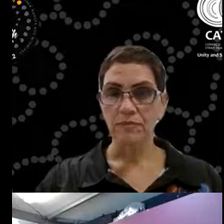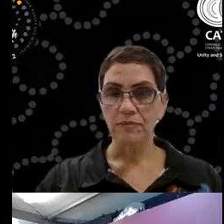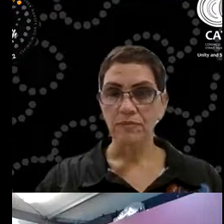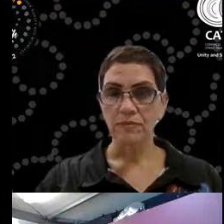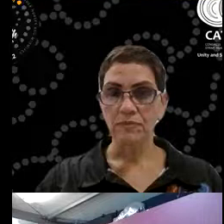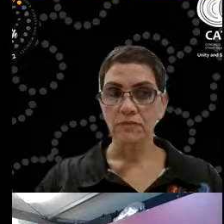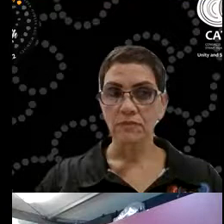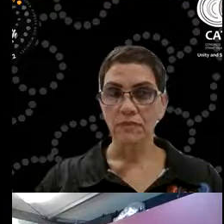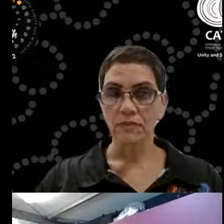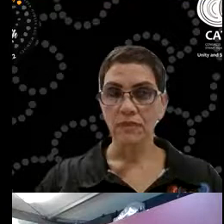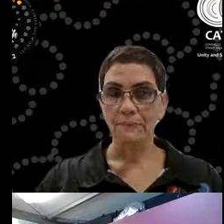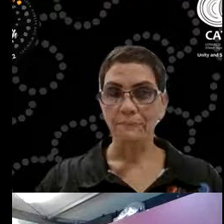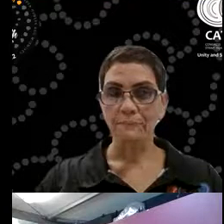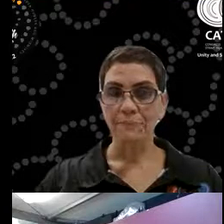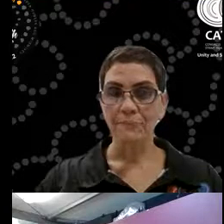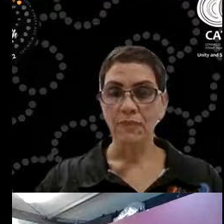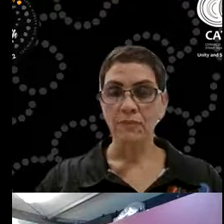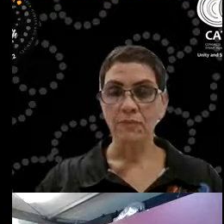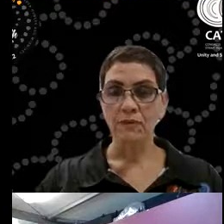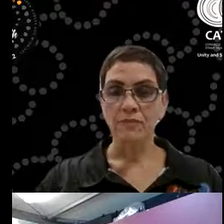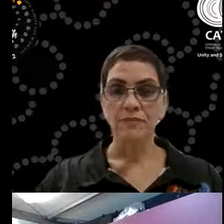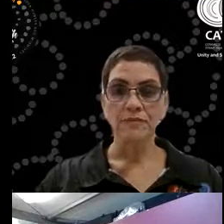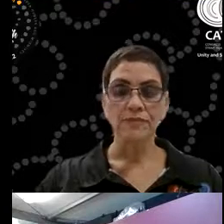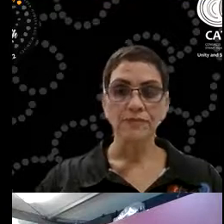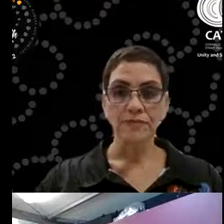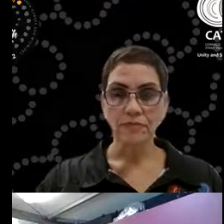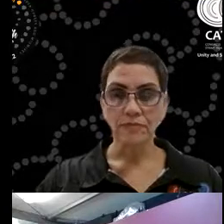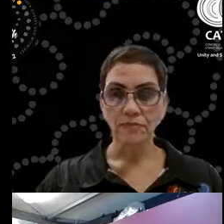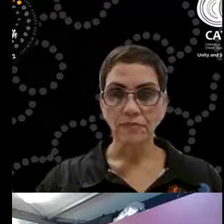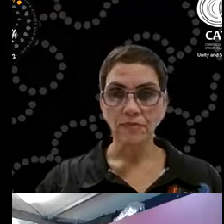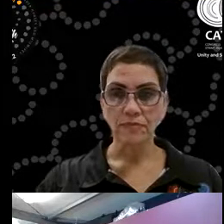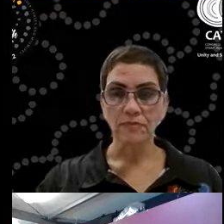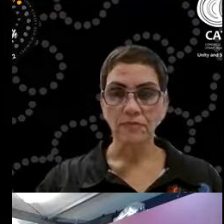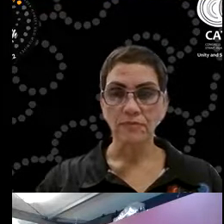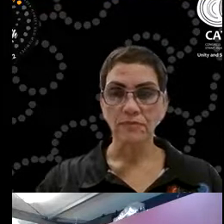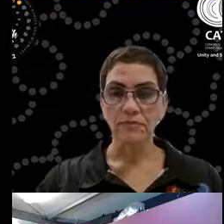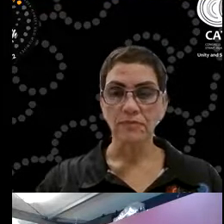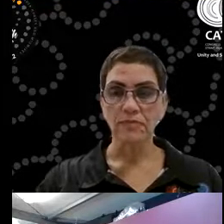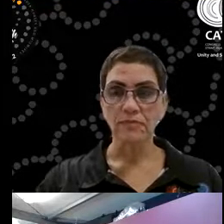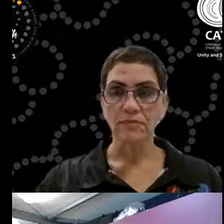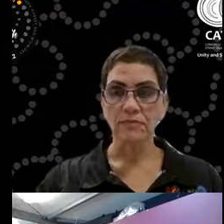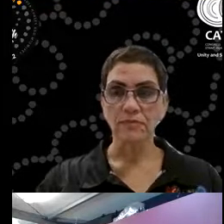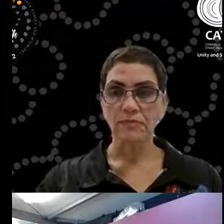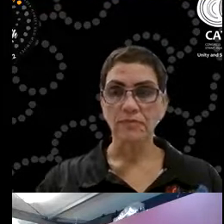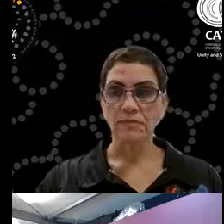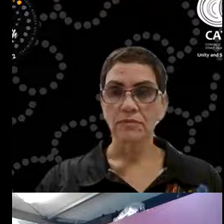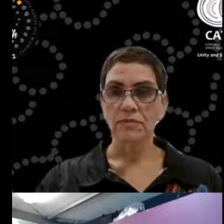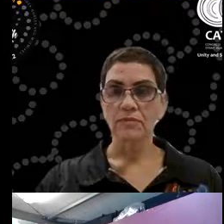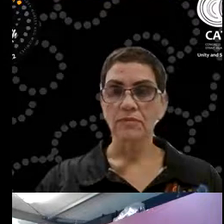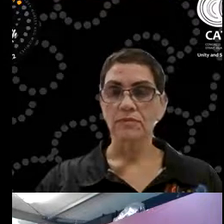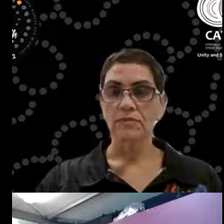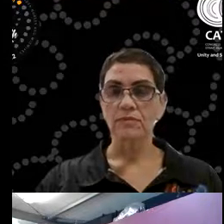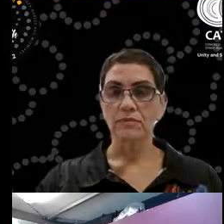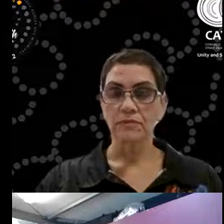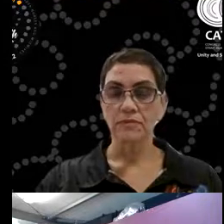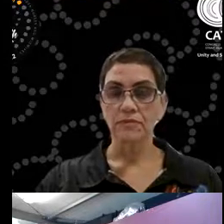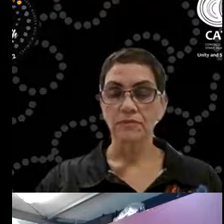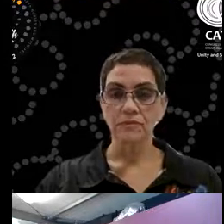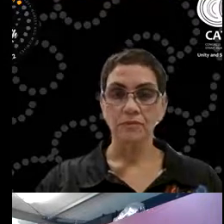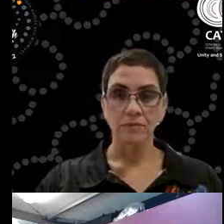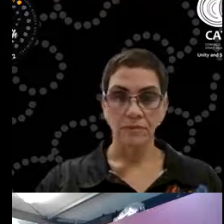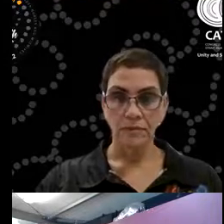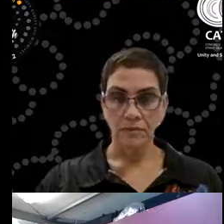Aboriginal and Torres Strait Islander health workforce through targeted nursing and midwifery training. She engages